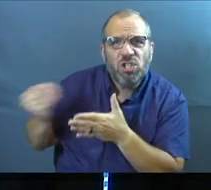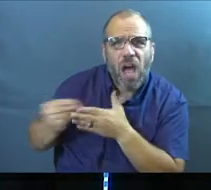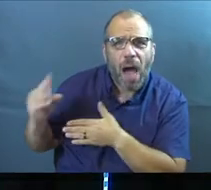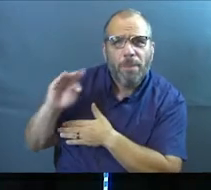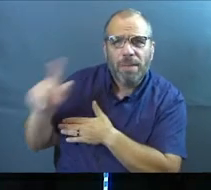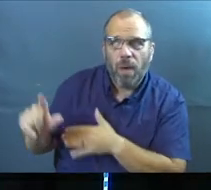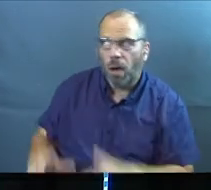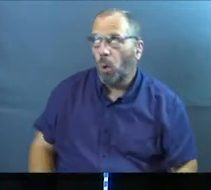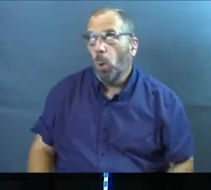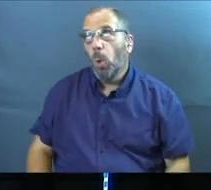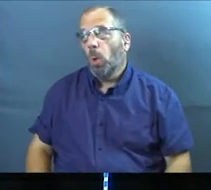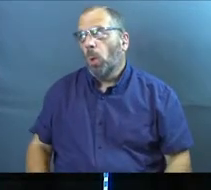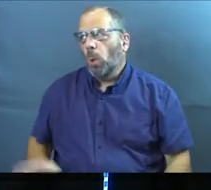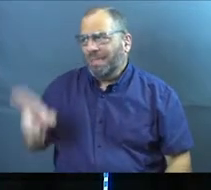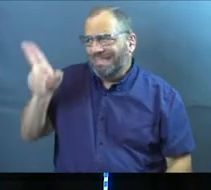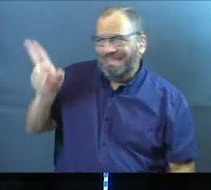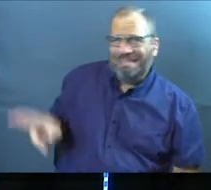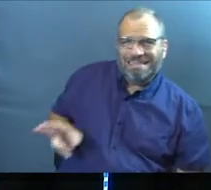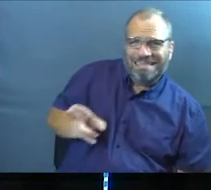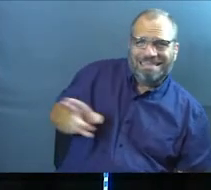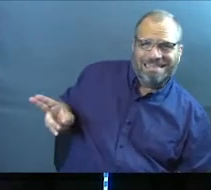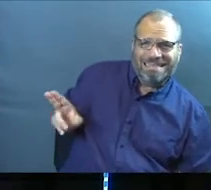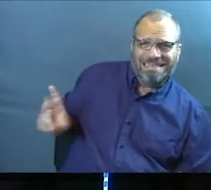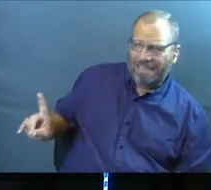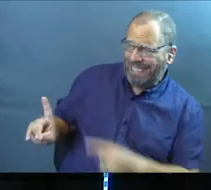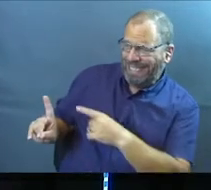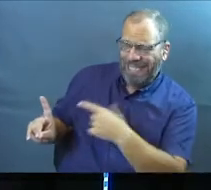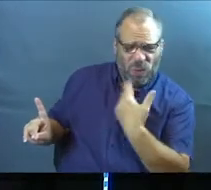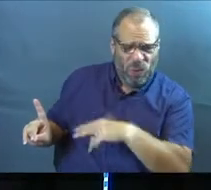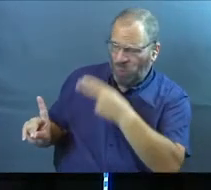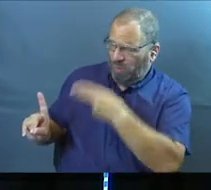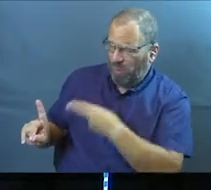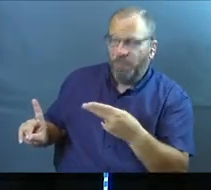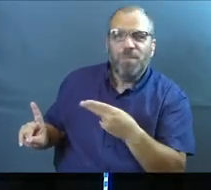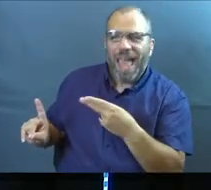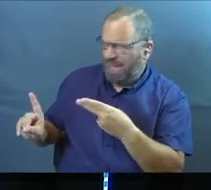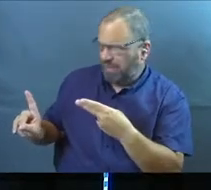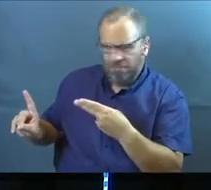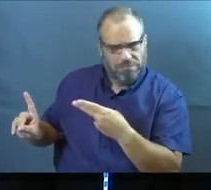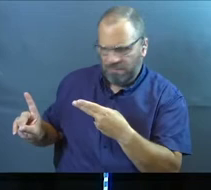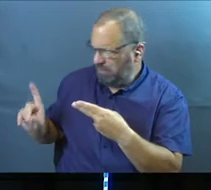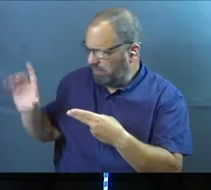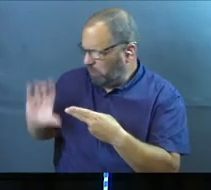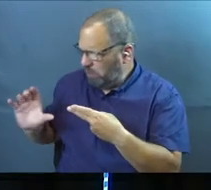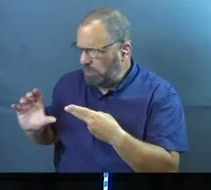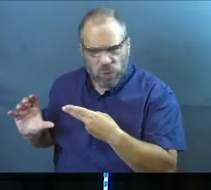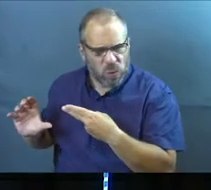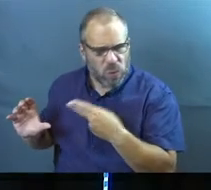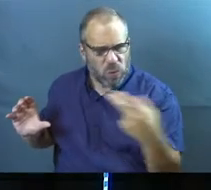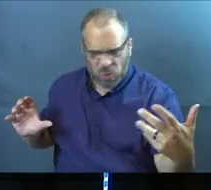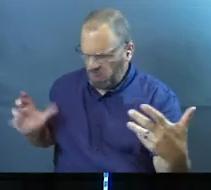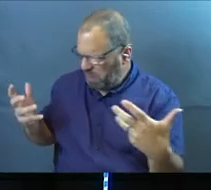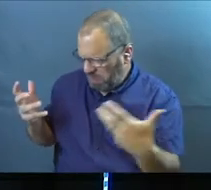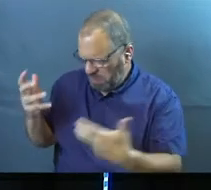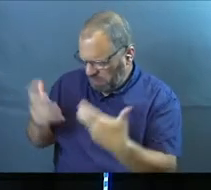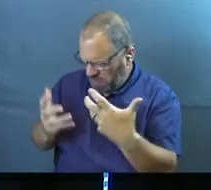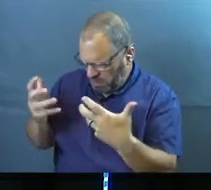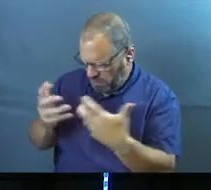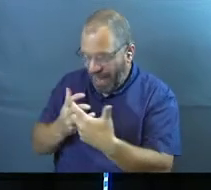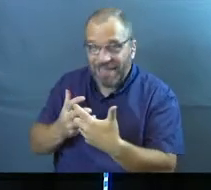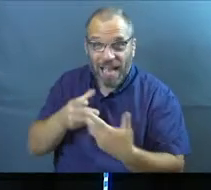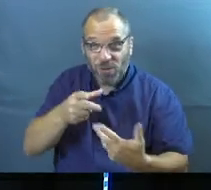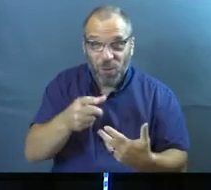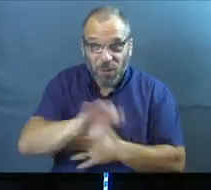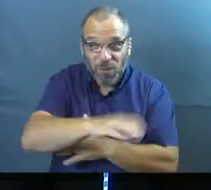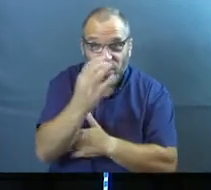mall, God help them, and find out what matched you. And when you open